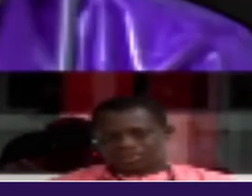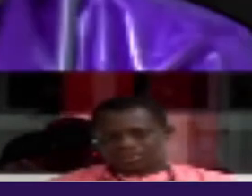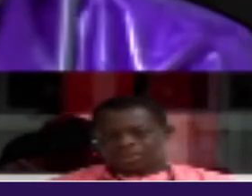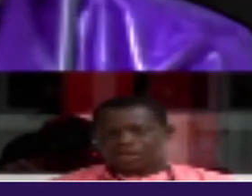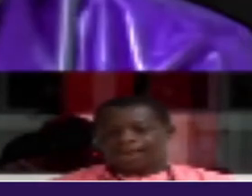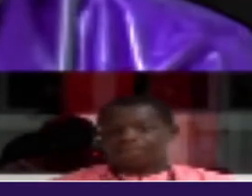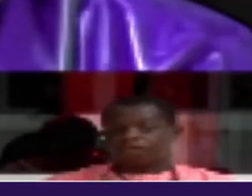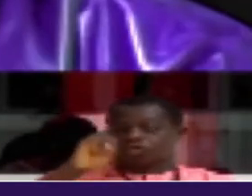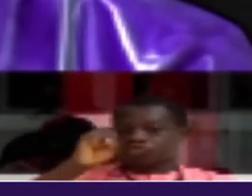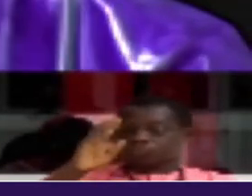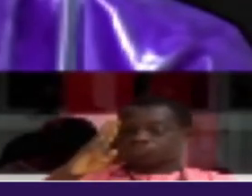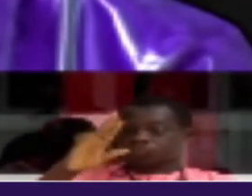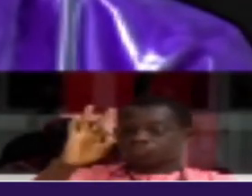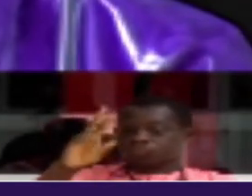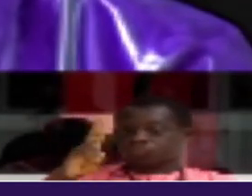Resoto Kungbari.